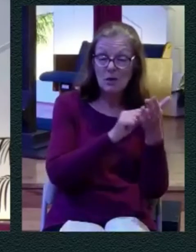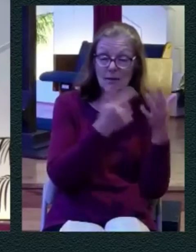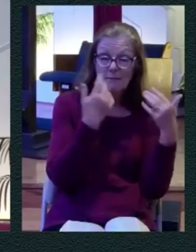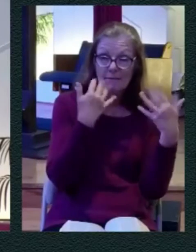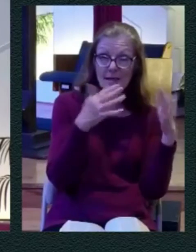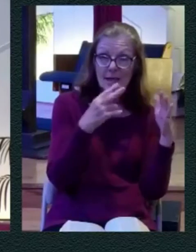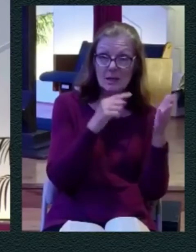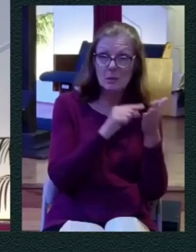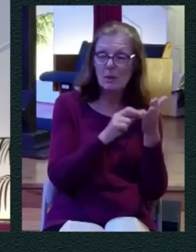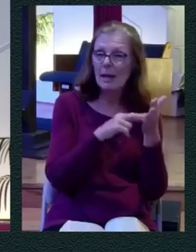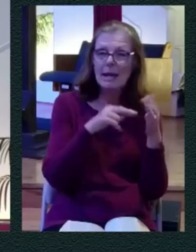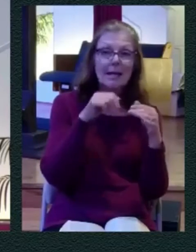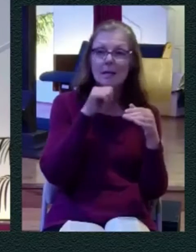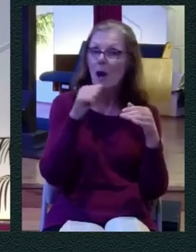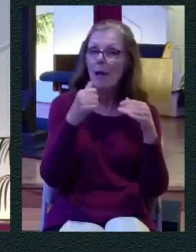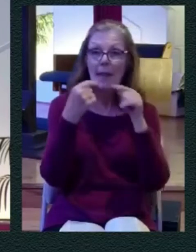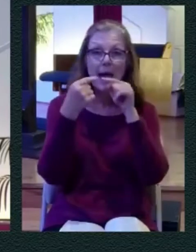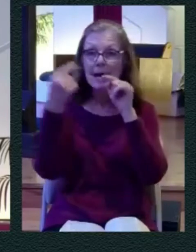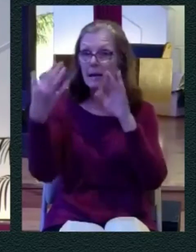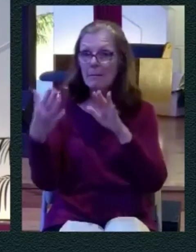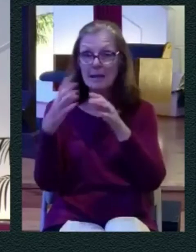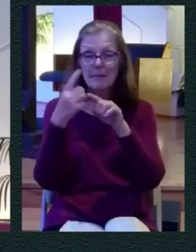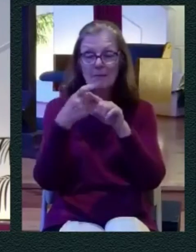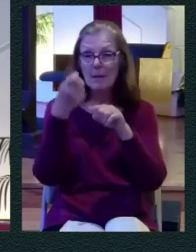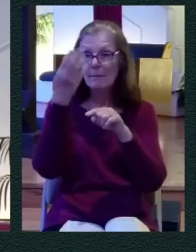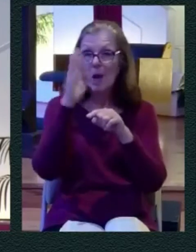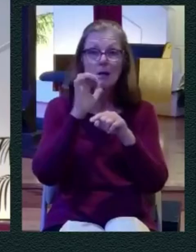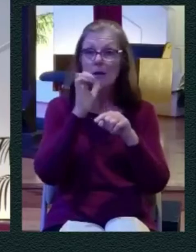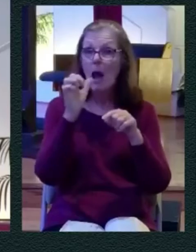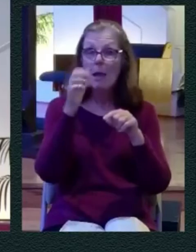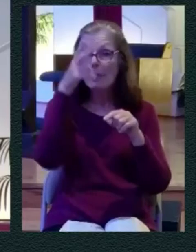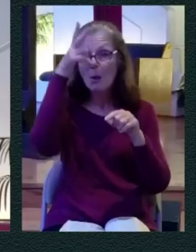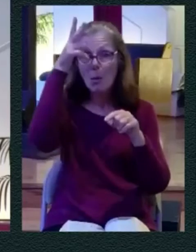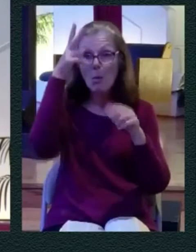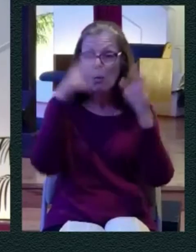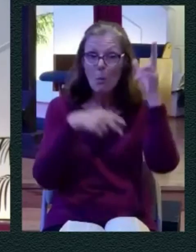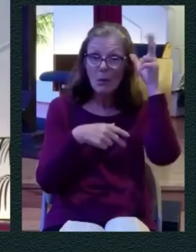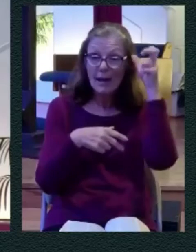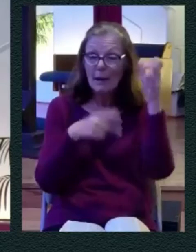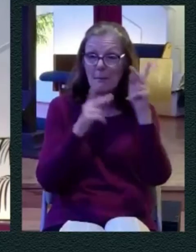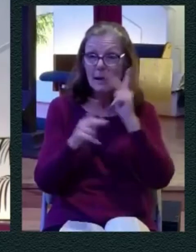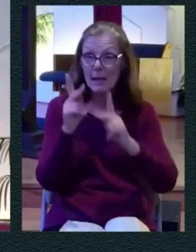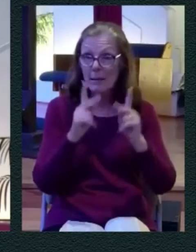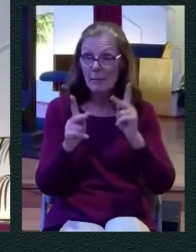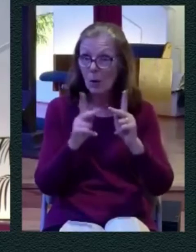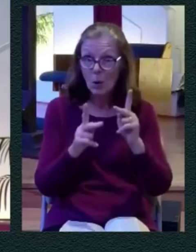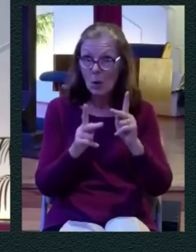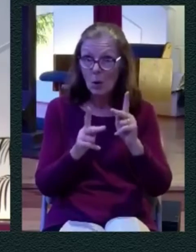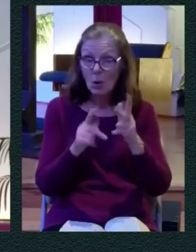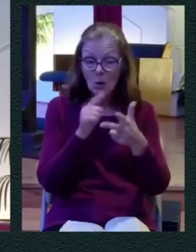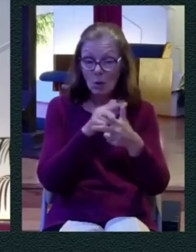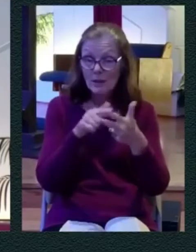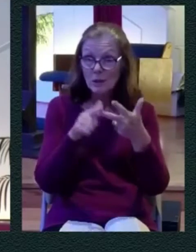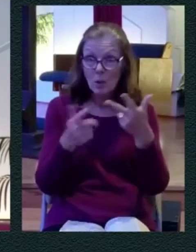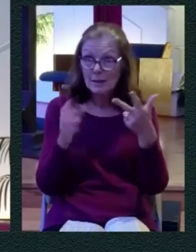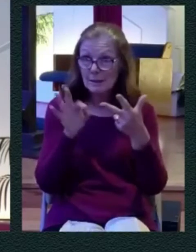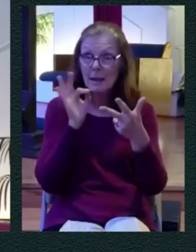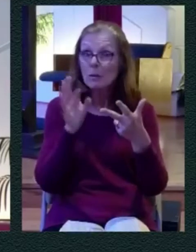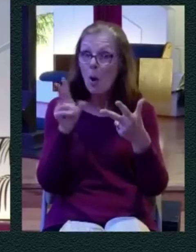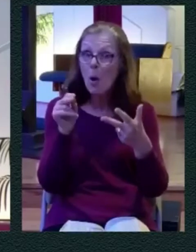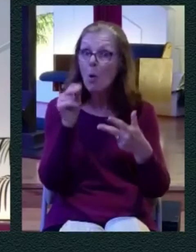It's not the wicked who are being offered the choice of famine, sword, or pestilence. It's